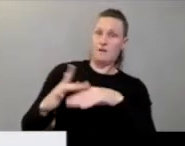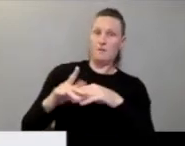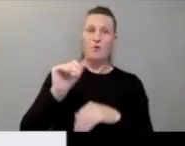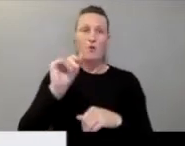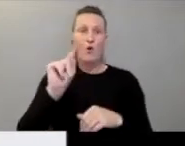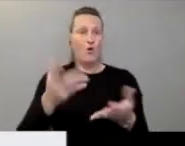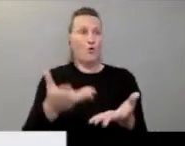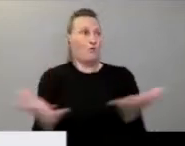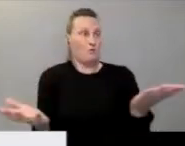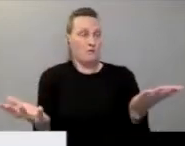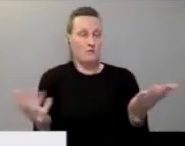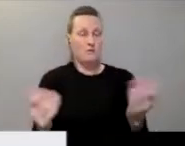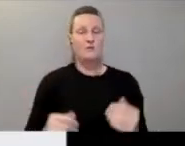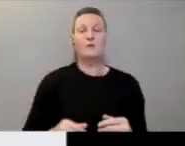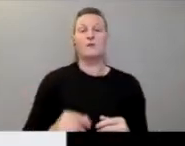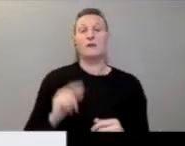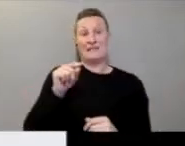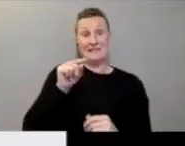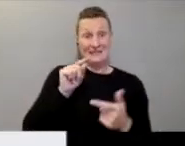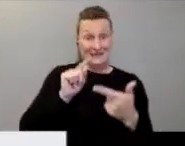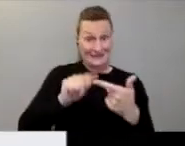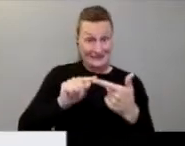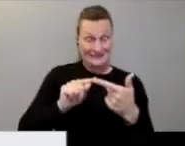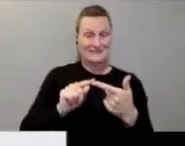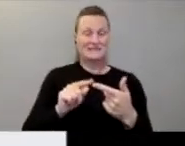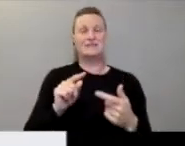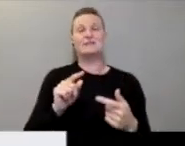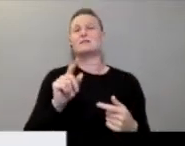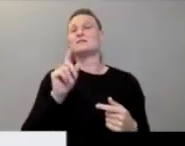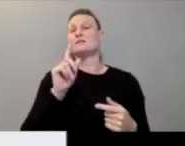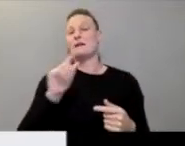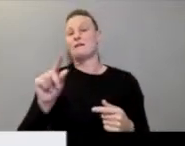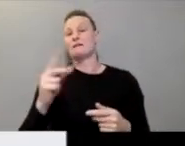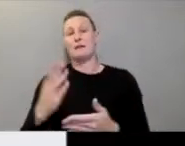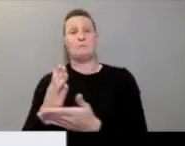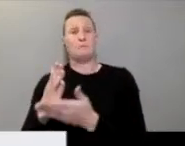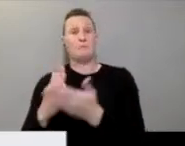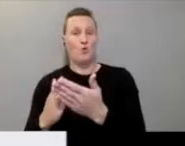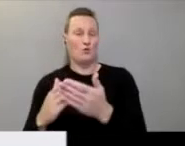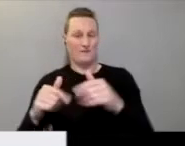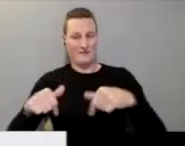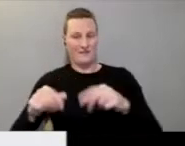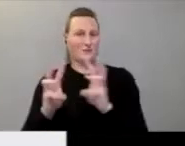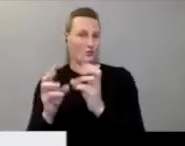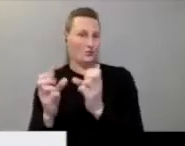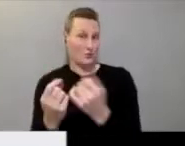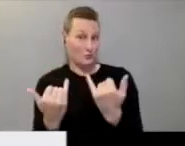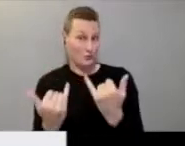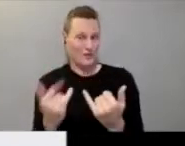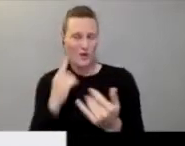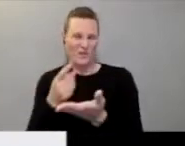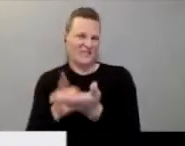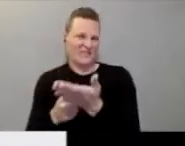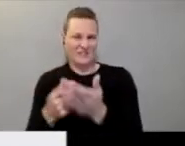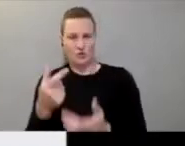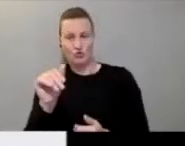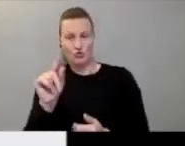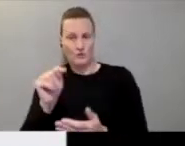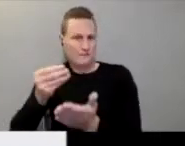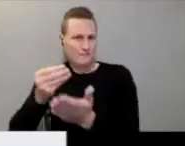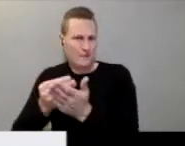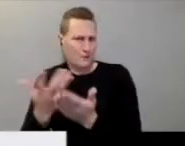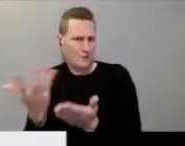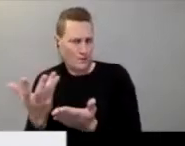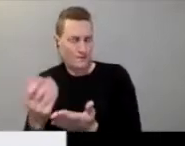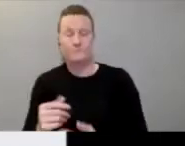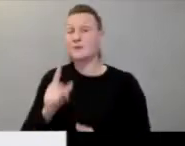through the other piece of this funding webinar, which is the partnership grants application, really recognizing that it's not the city's role to